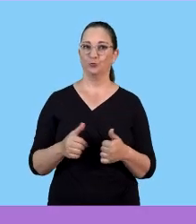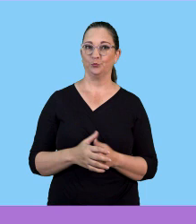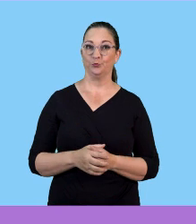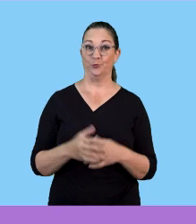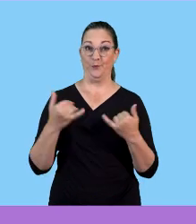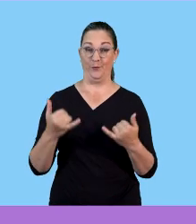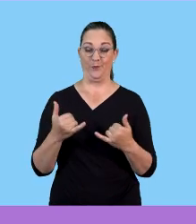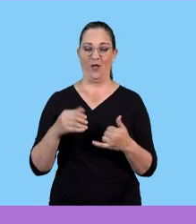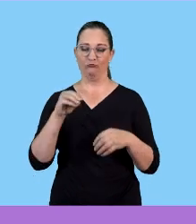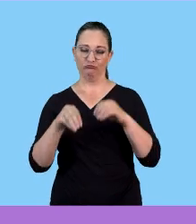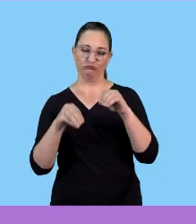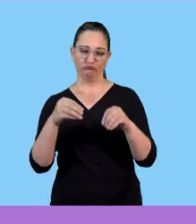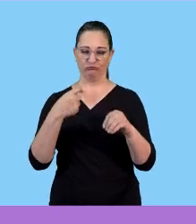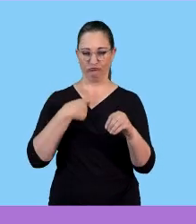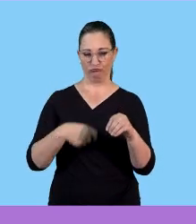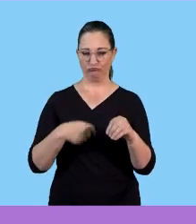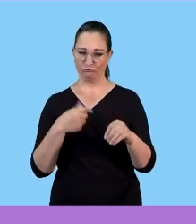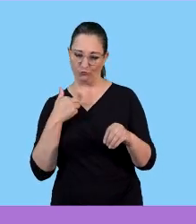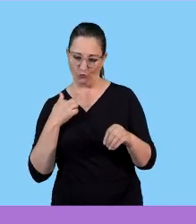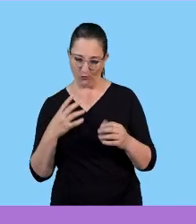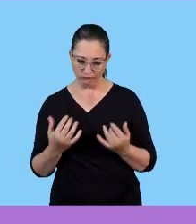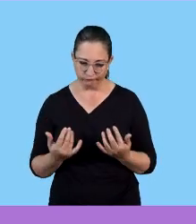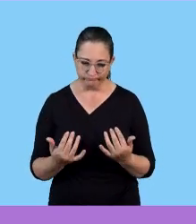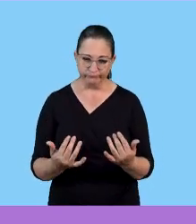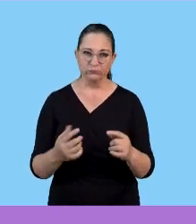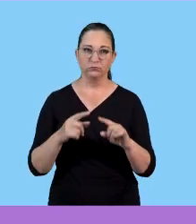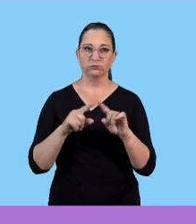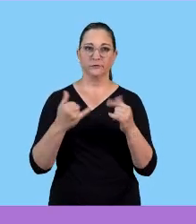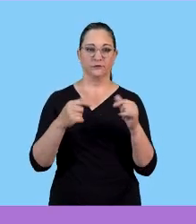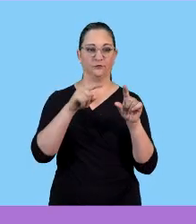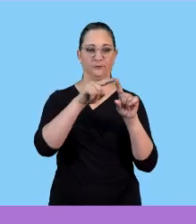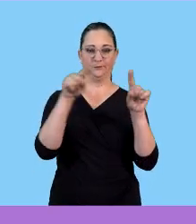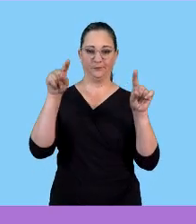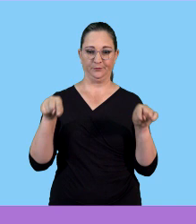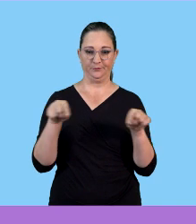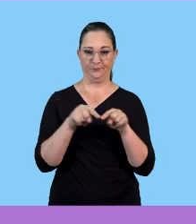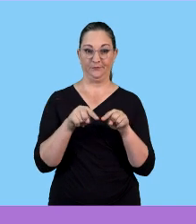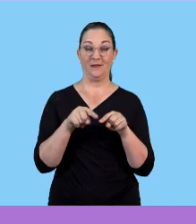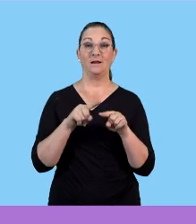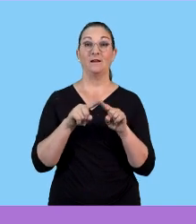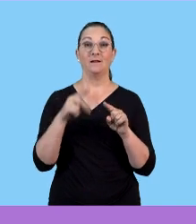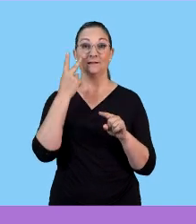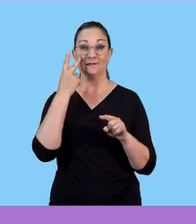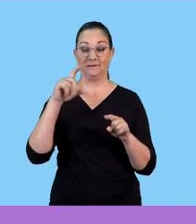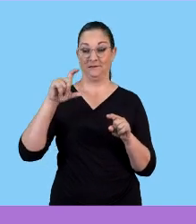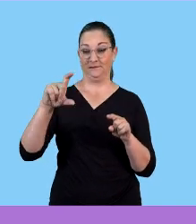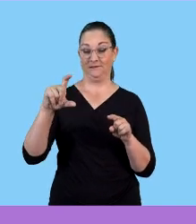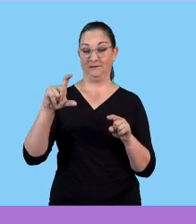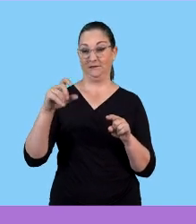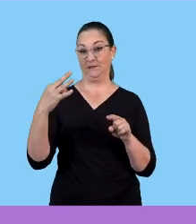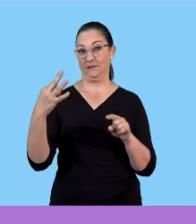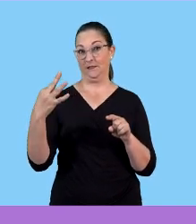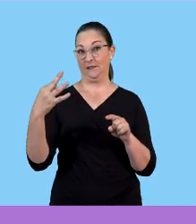So, a landscaper wants to plant grass onto again, we take note of the shape, rectangular